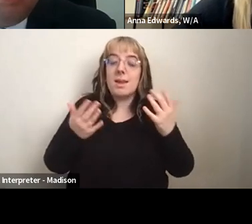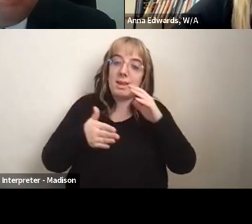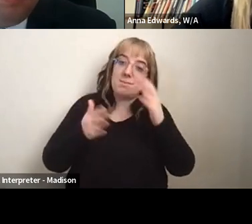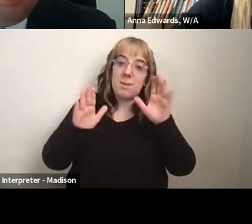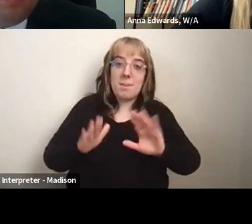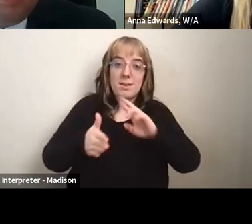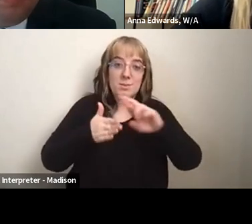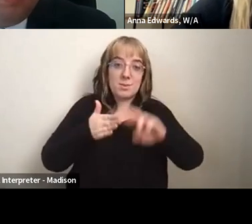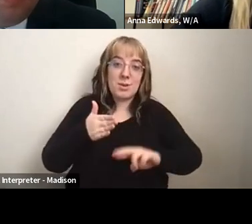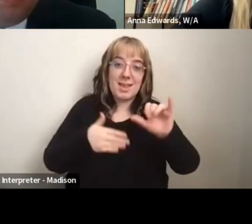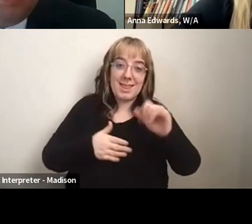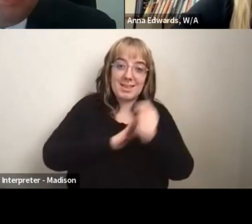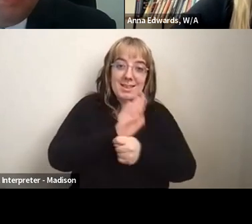point.